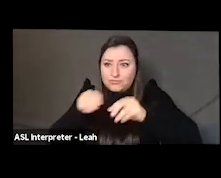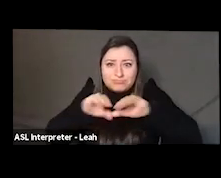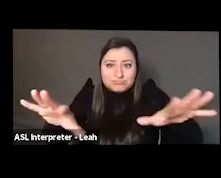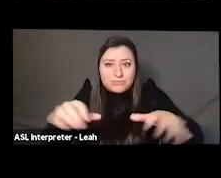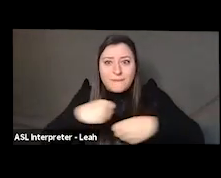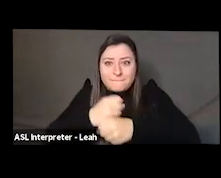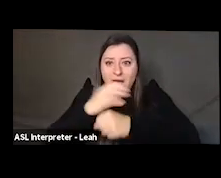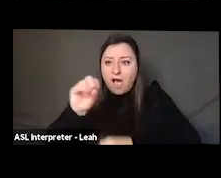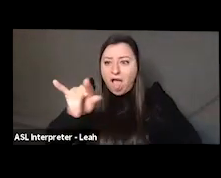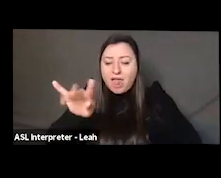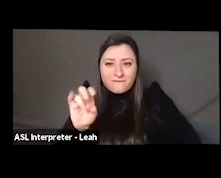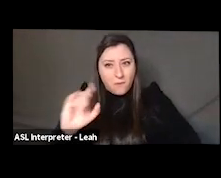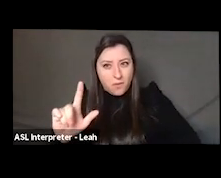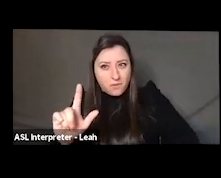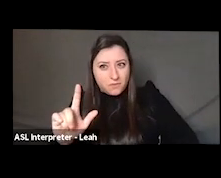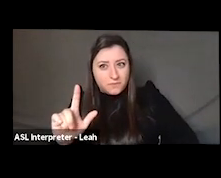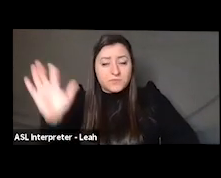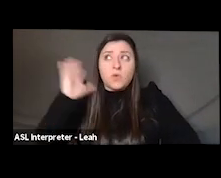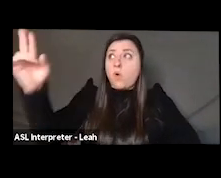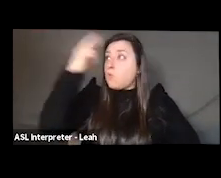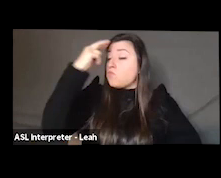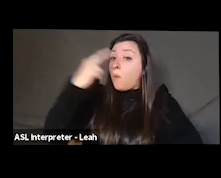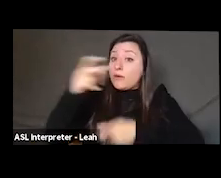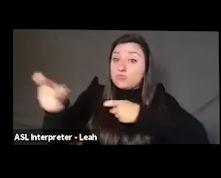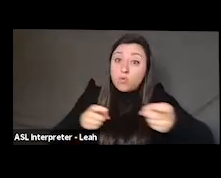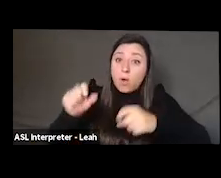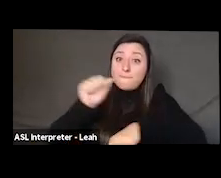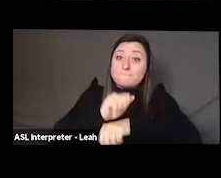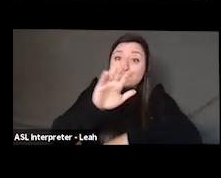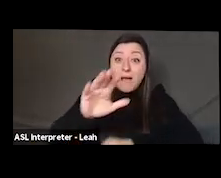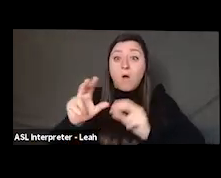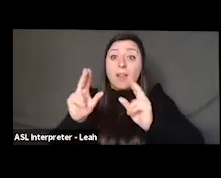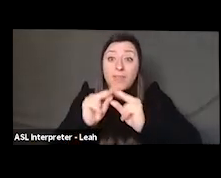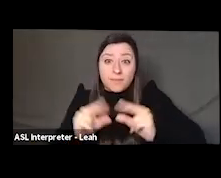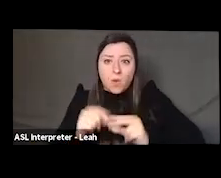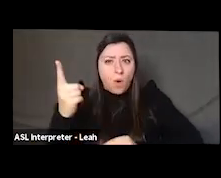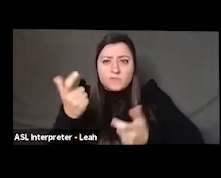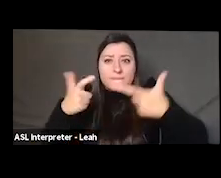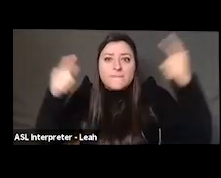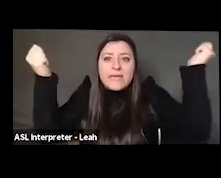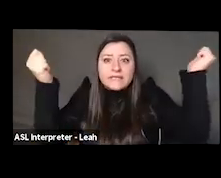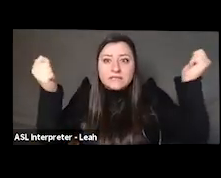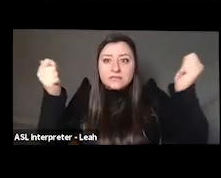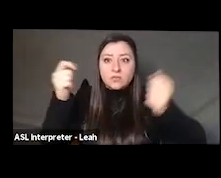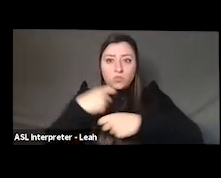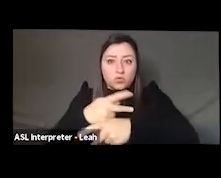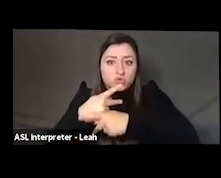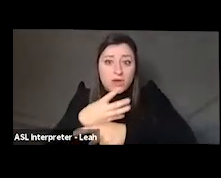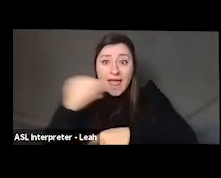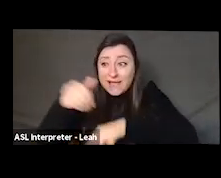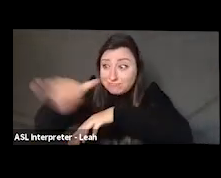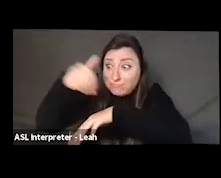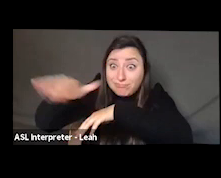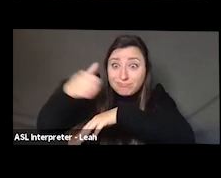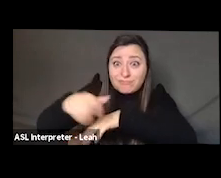to state that under Roman rule, Mount Lebanon was one of the major producers and exporters of olive